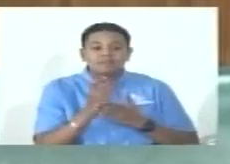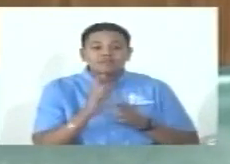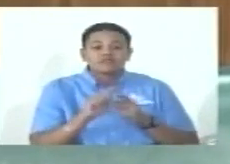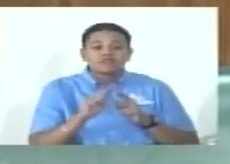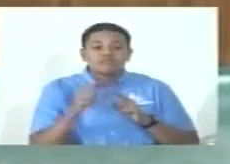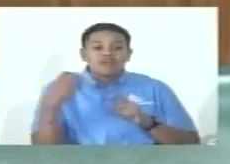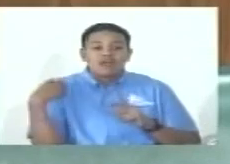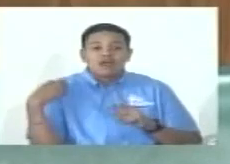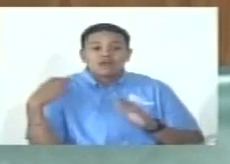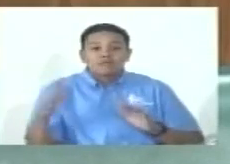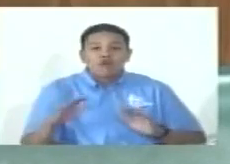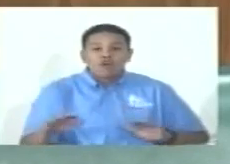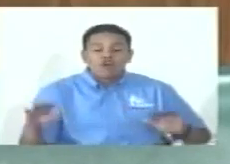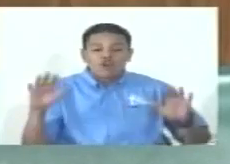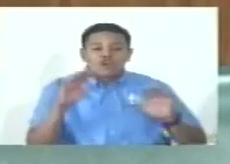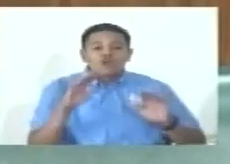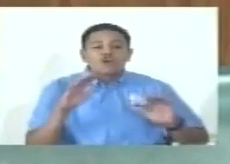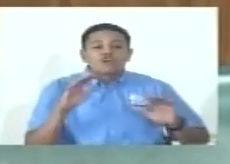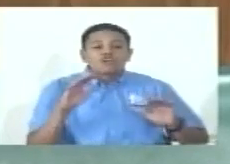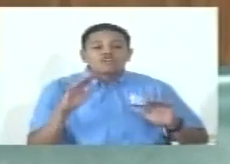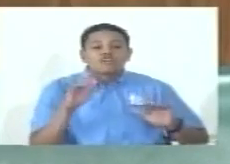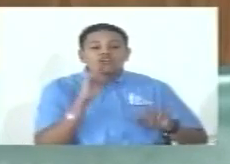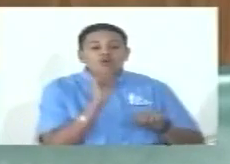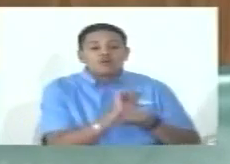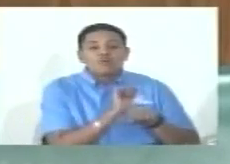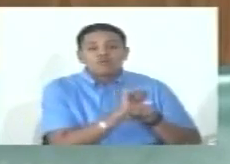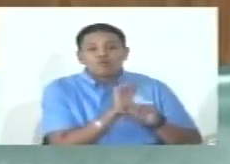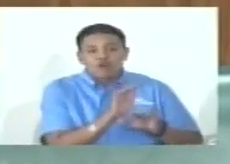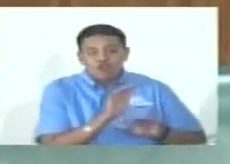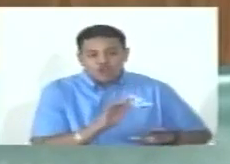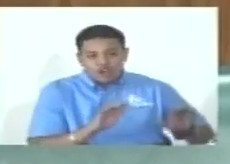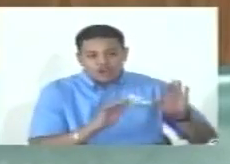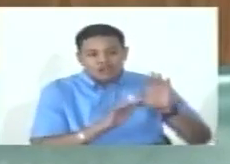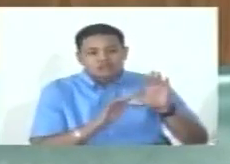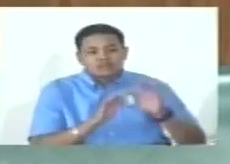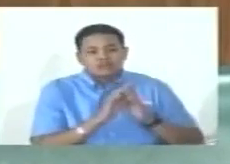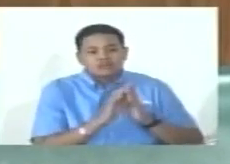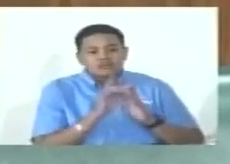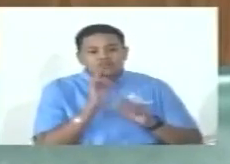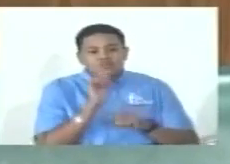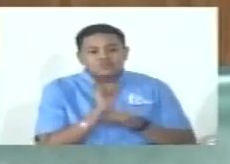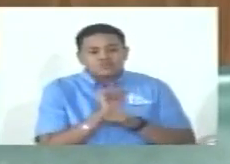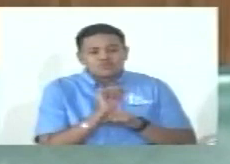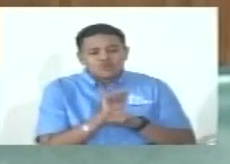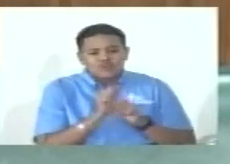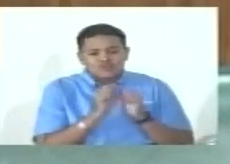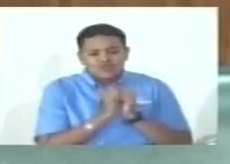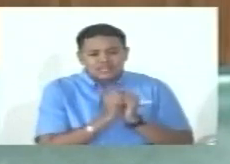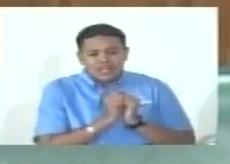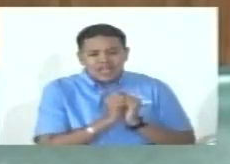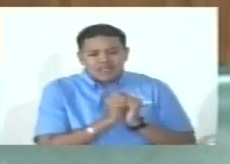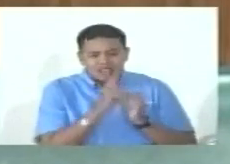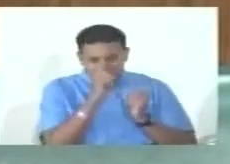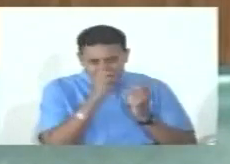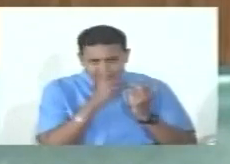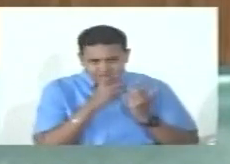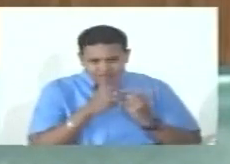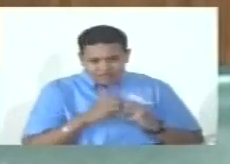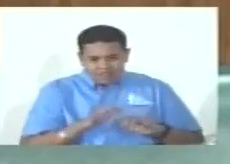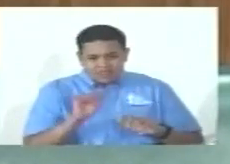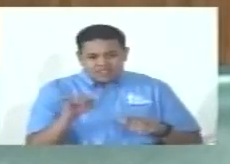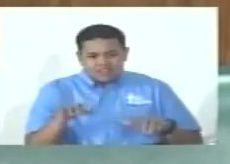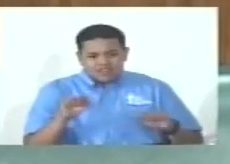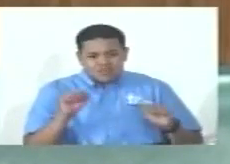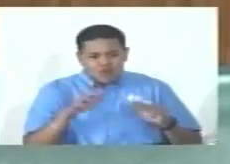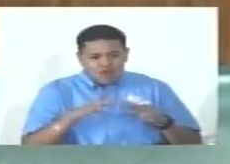employers and workers to work together, that took a